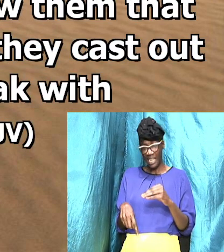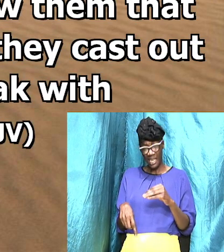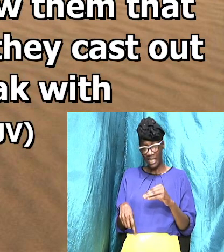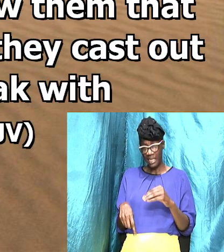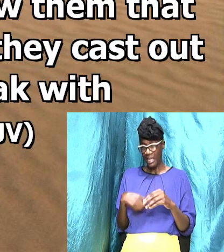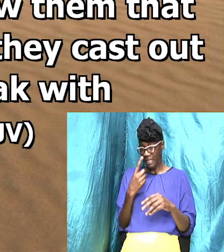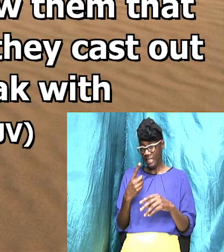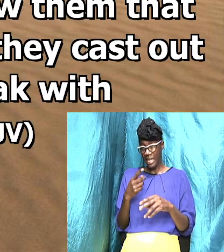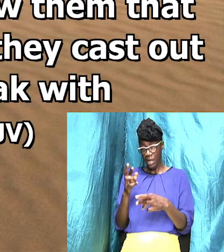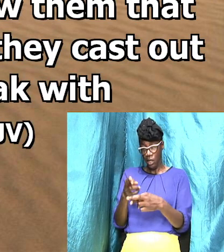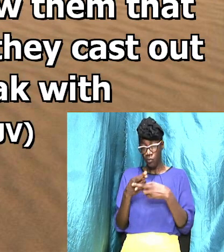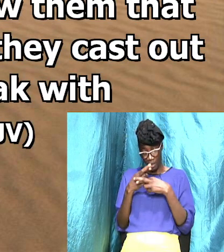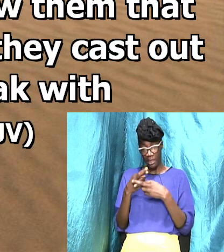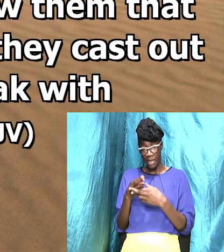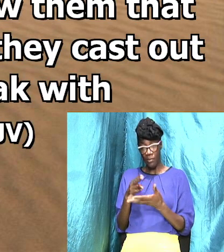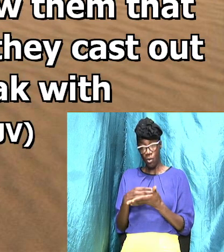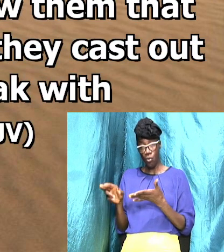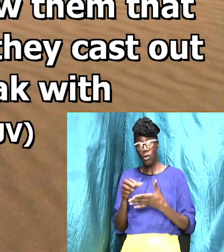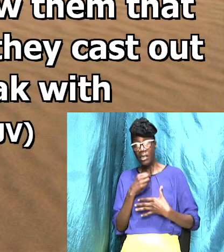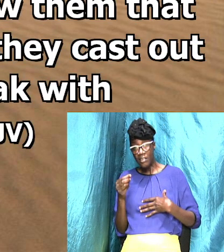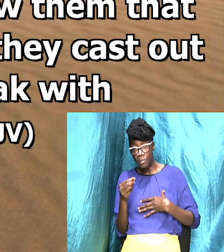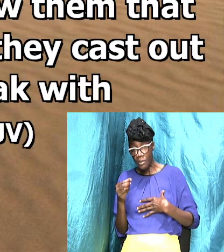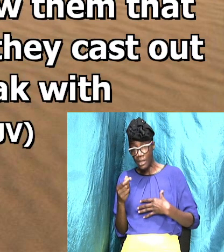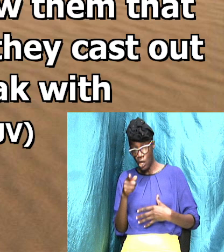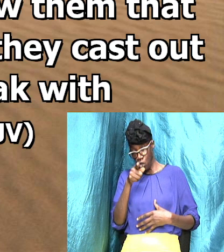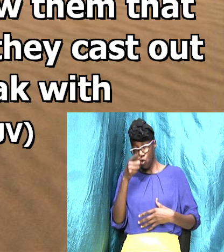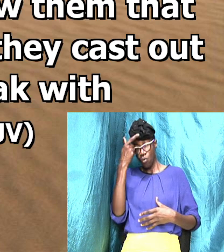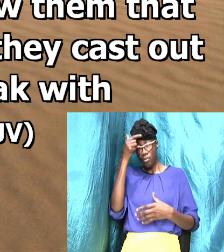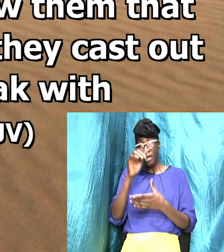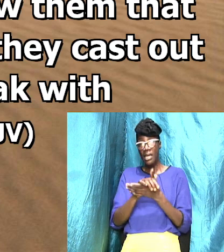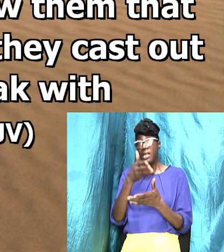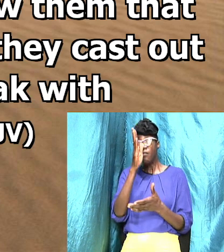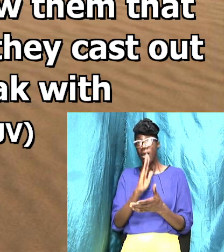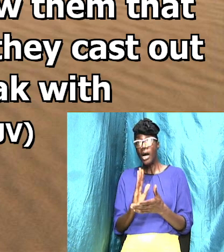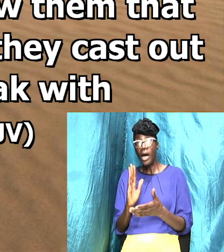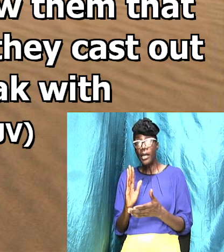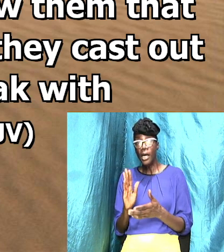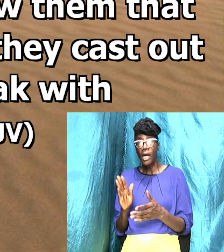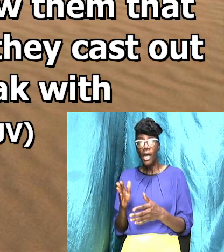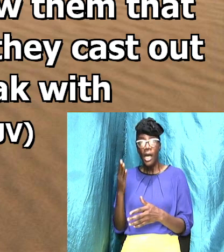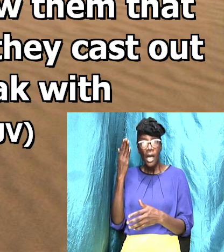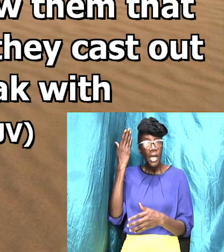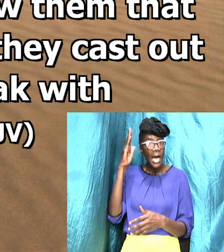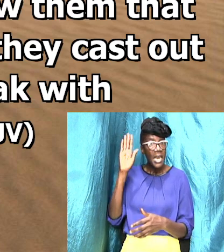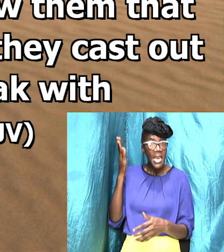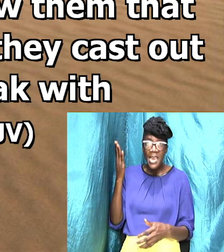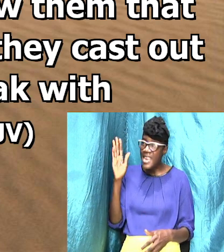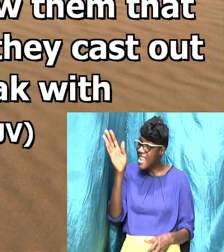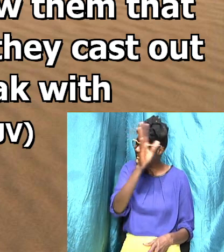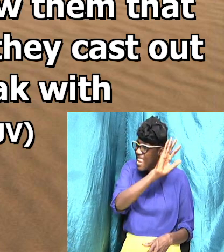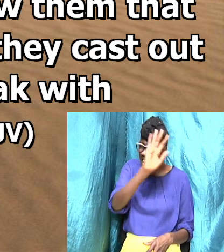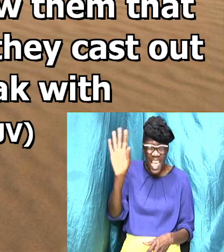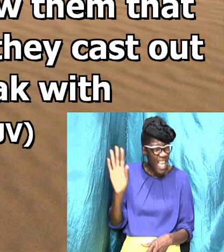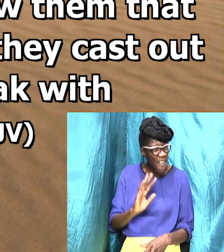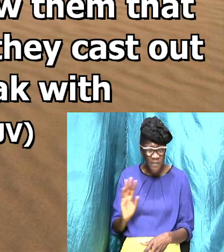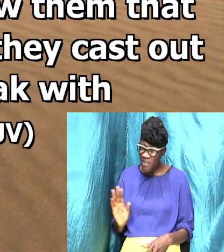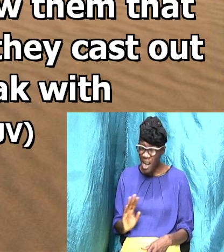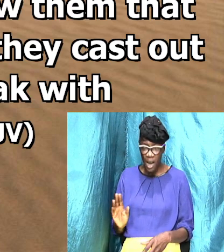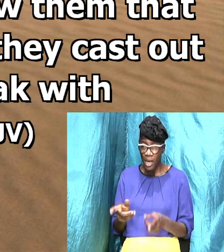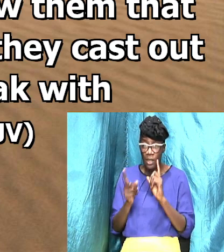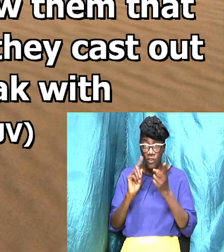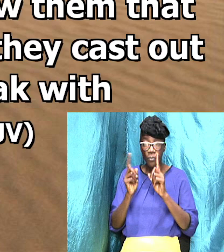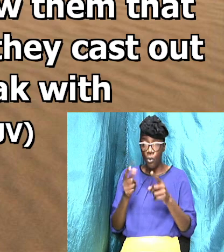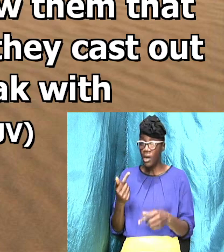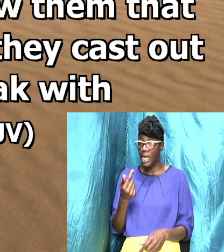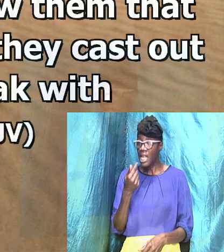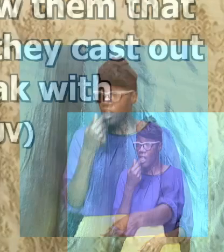you can't say that you receive the Holy Ghost or you believe God and you have never spoken in something is wrong.